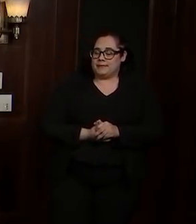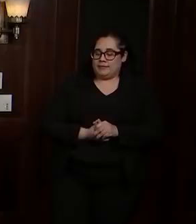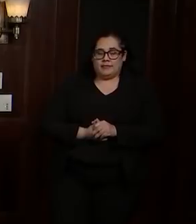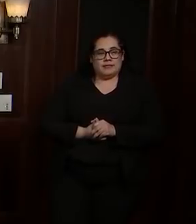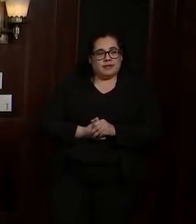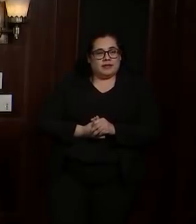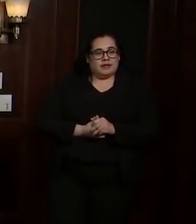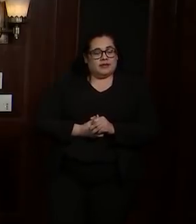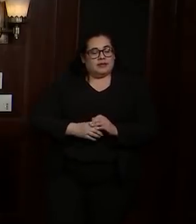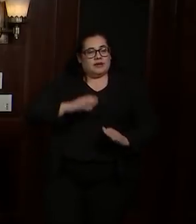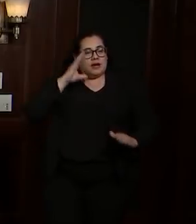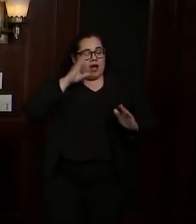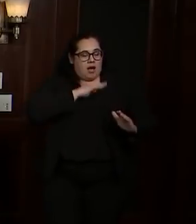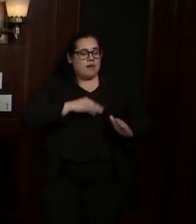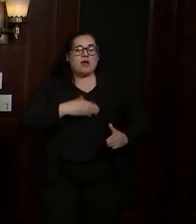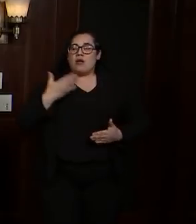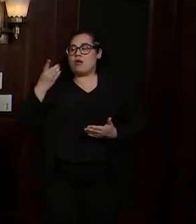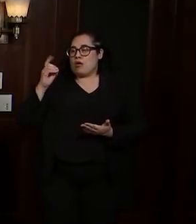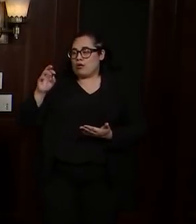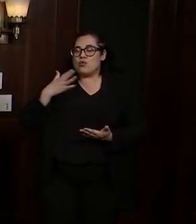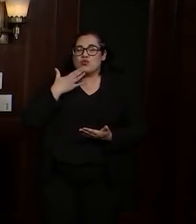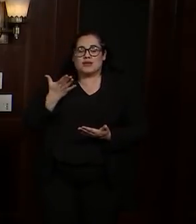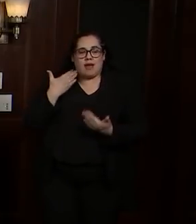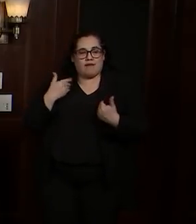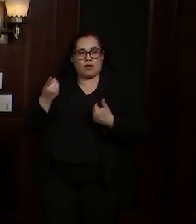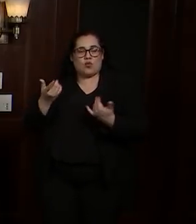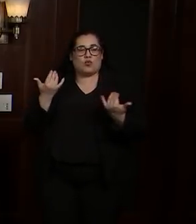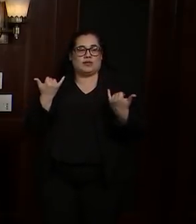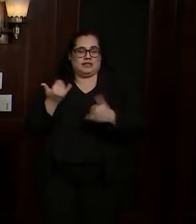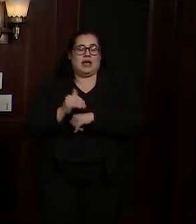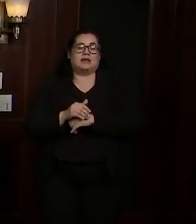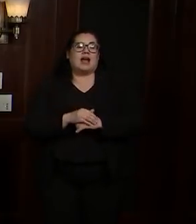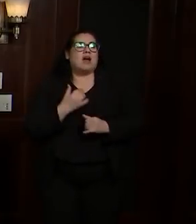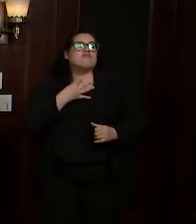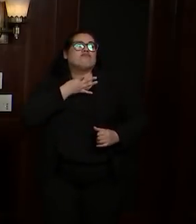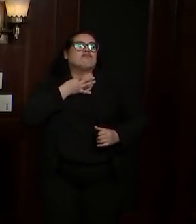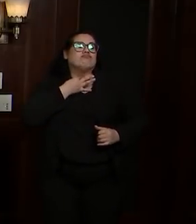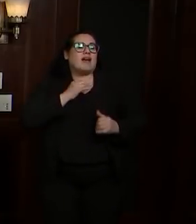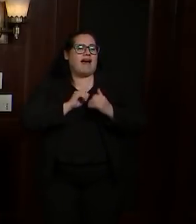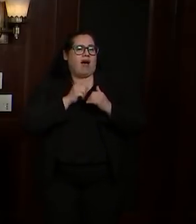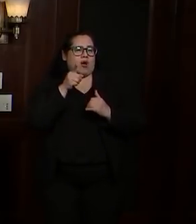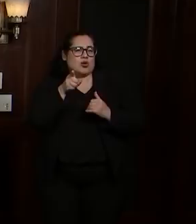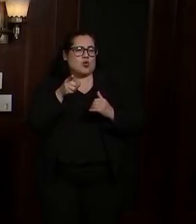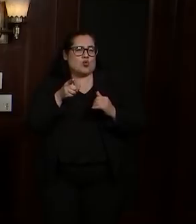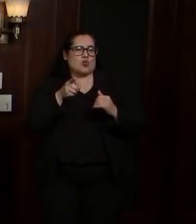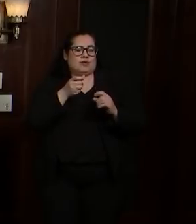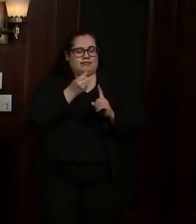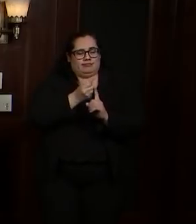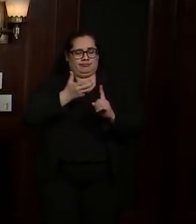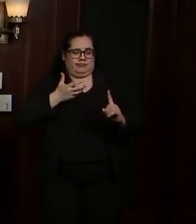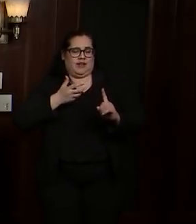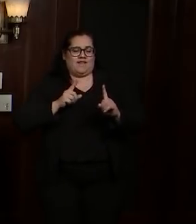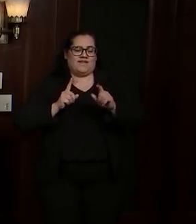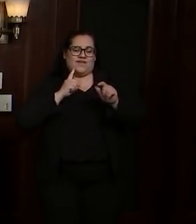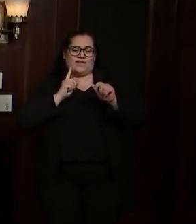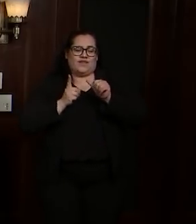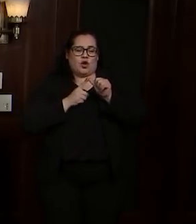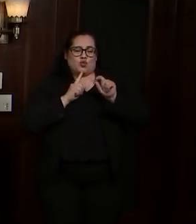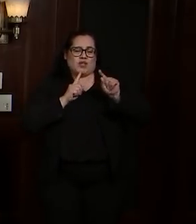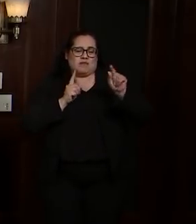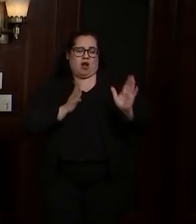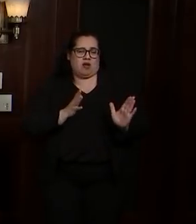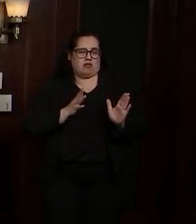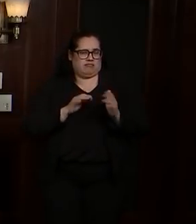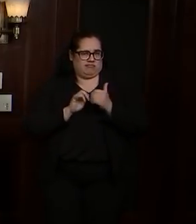Hey, Alex. Hi, Mayor and Dr. Ferrer. Good to have you with us as well tonight. I'm wondering, how do you define first responder when it comes to